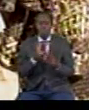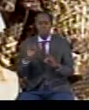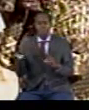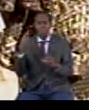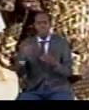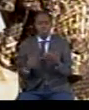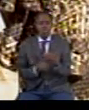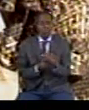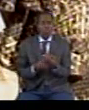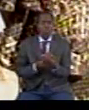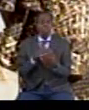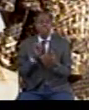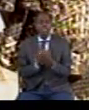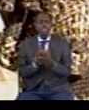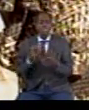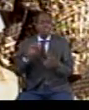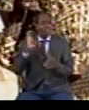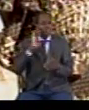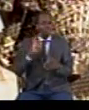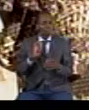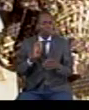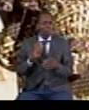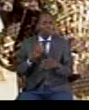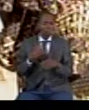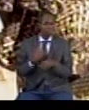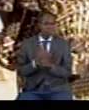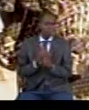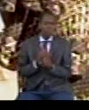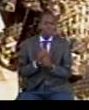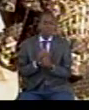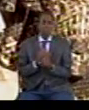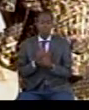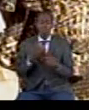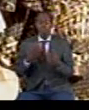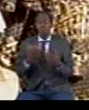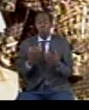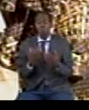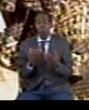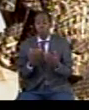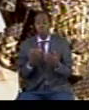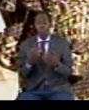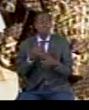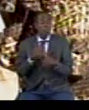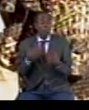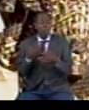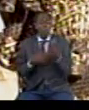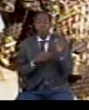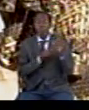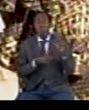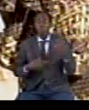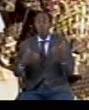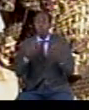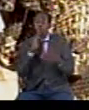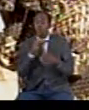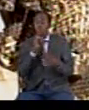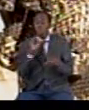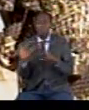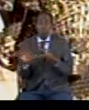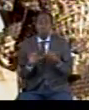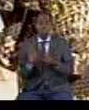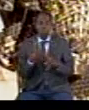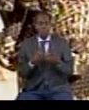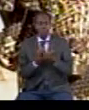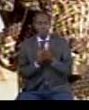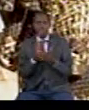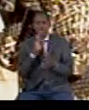that it gives them the thing that I can see, but the thing that God wants the gospel going, that it's not done, the people say they're doing evil. We can't